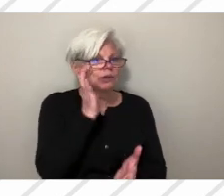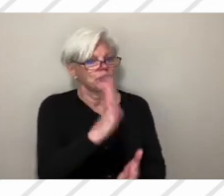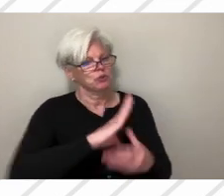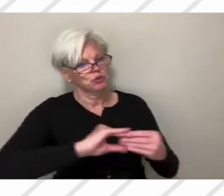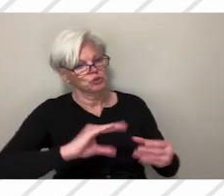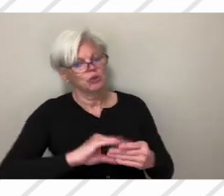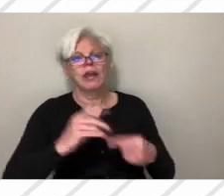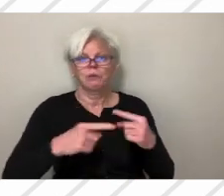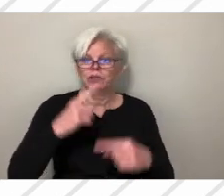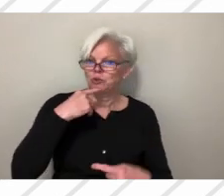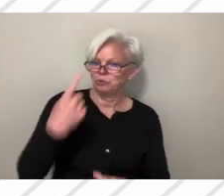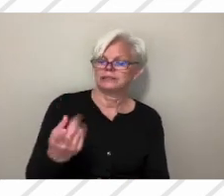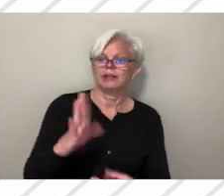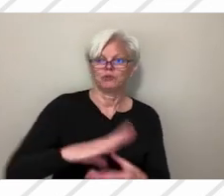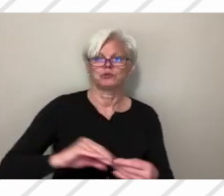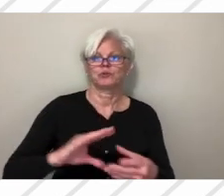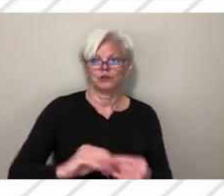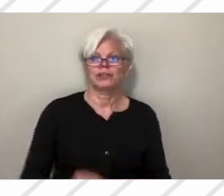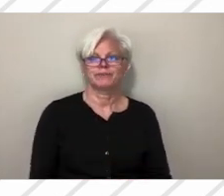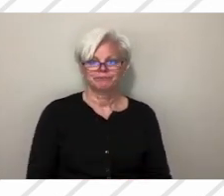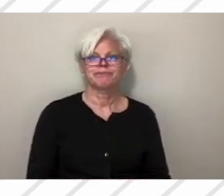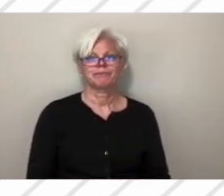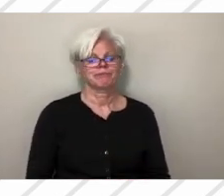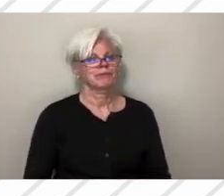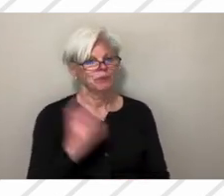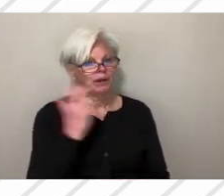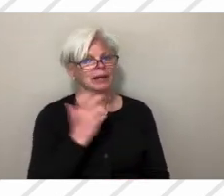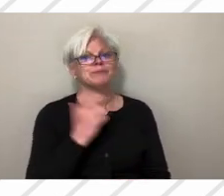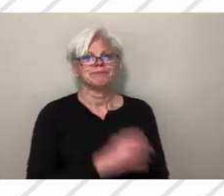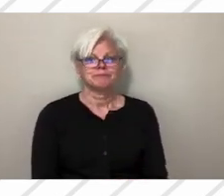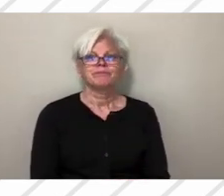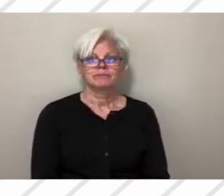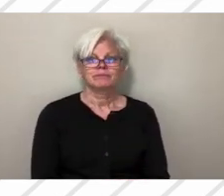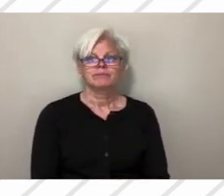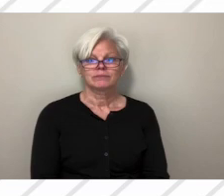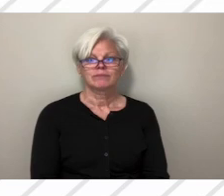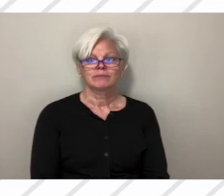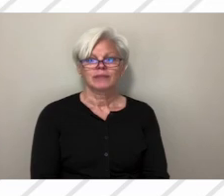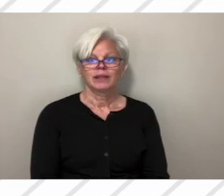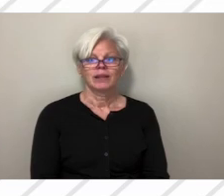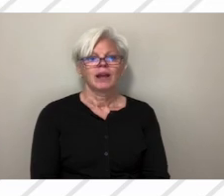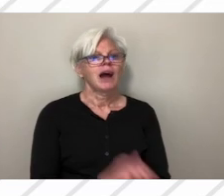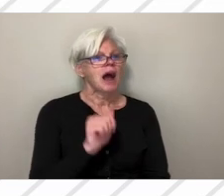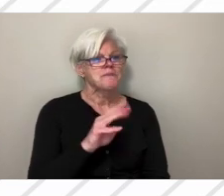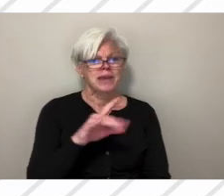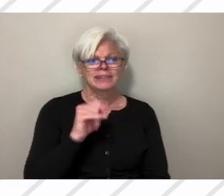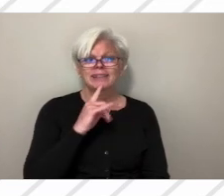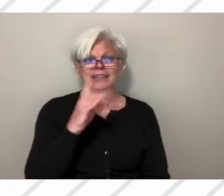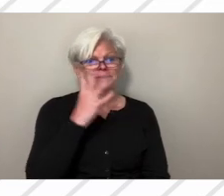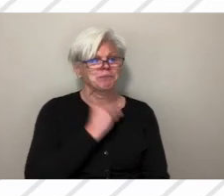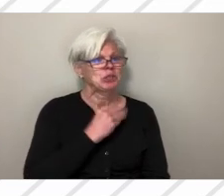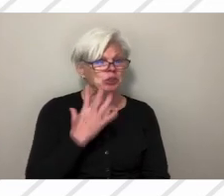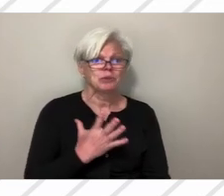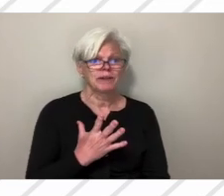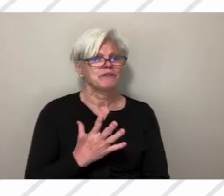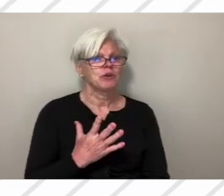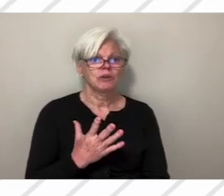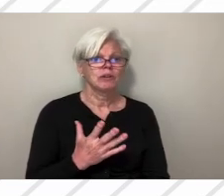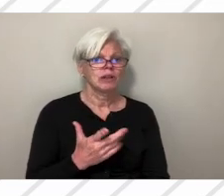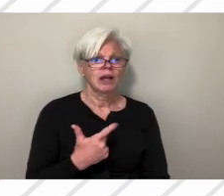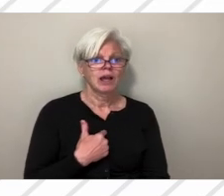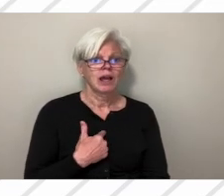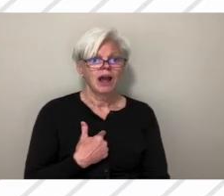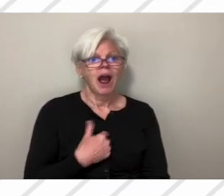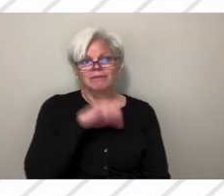told. Wow. Well said. Amanda, that is beautiful. I'm a storyteller